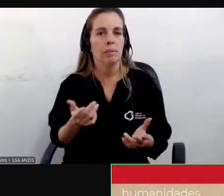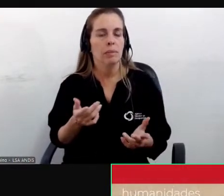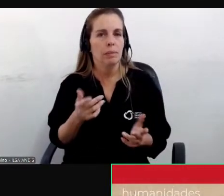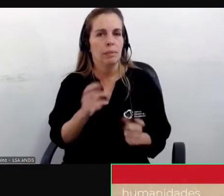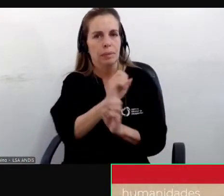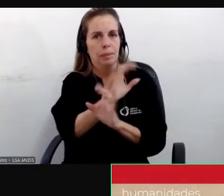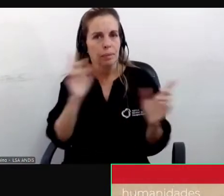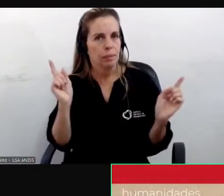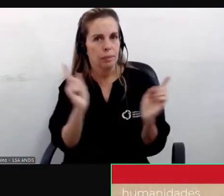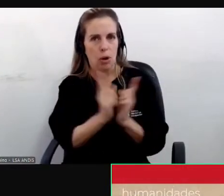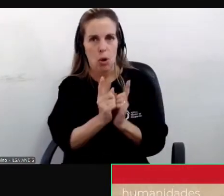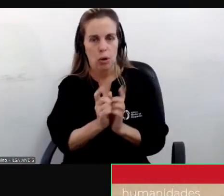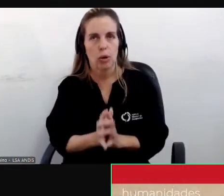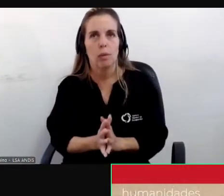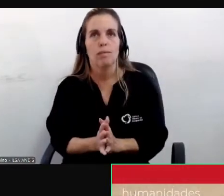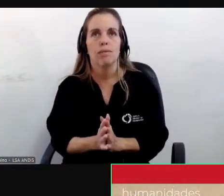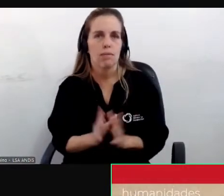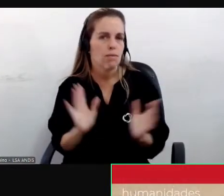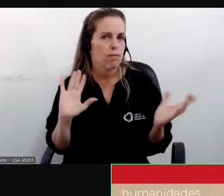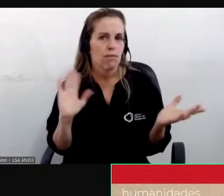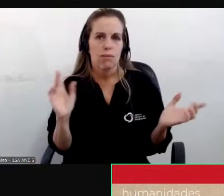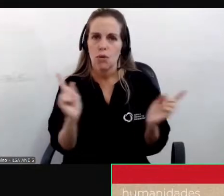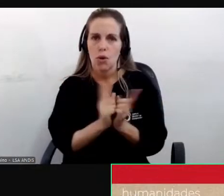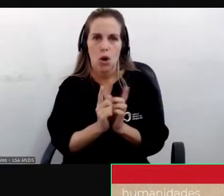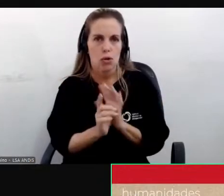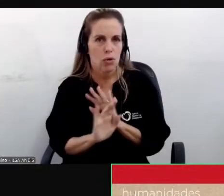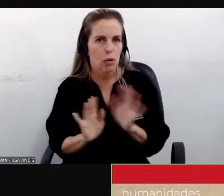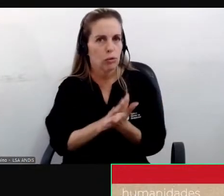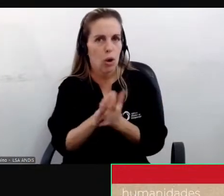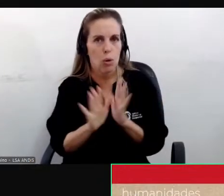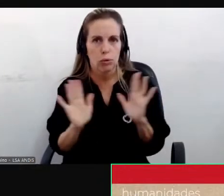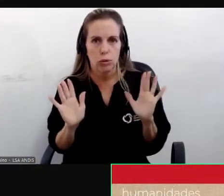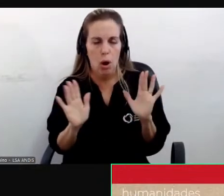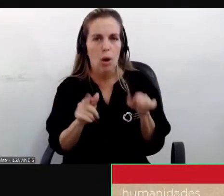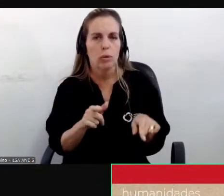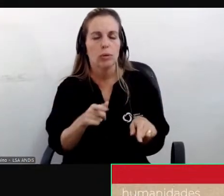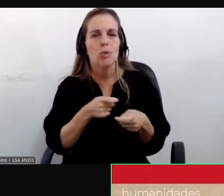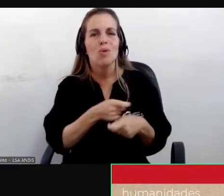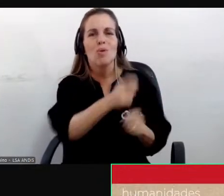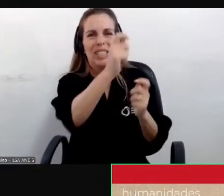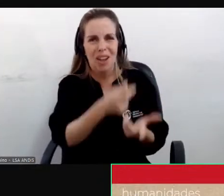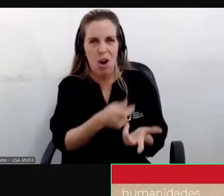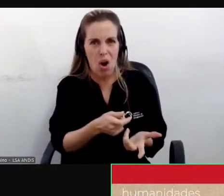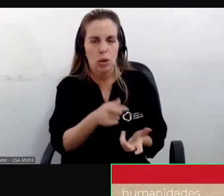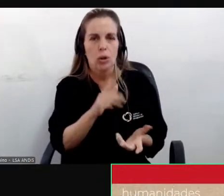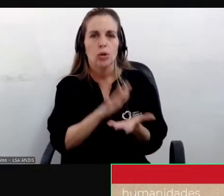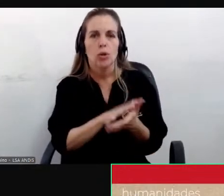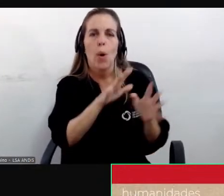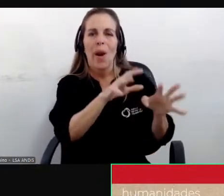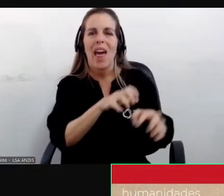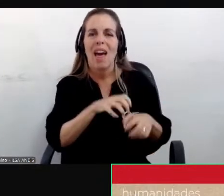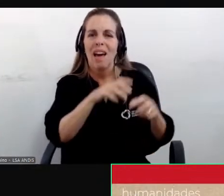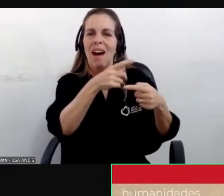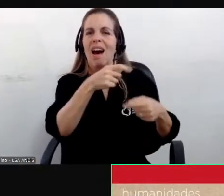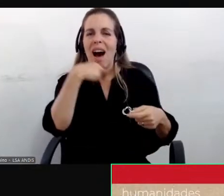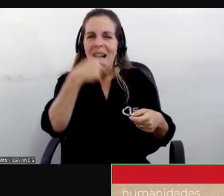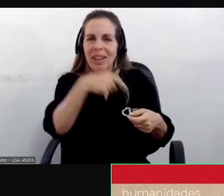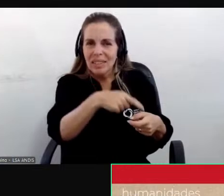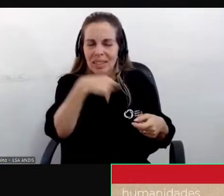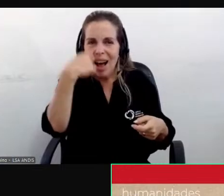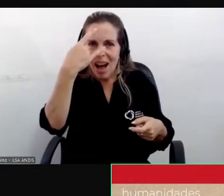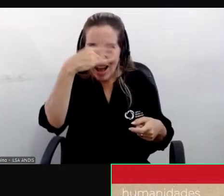It has had a very strong impact. Yeah, this Hacienda Verde and the